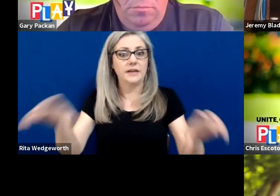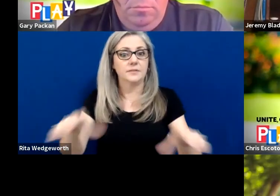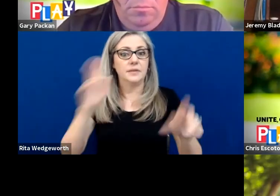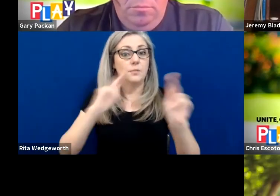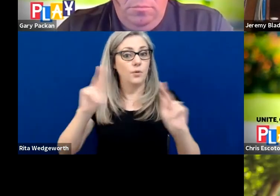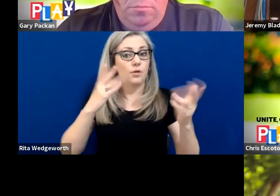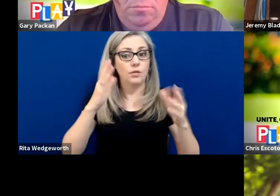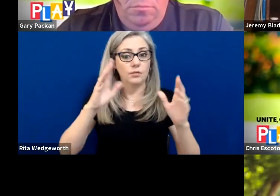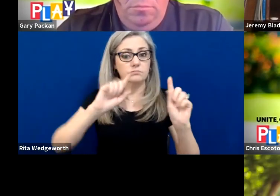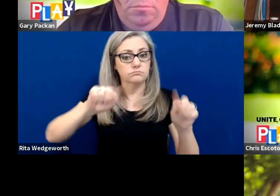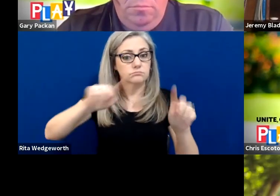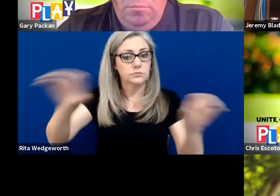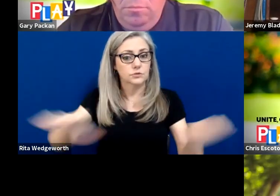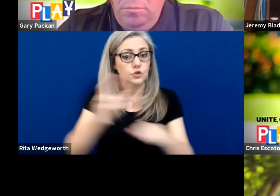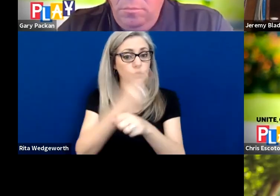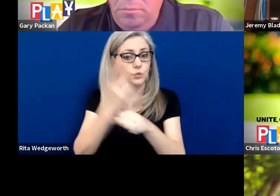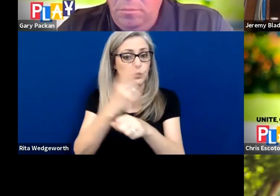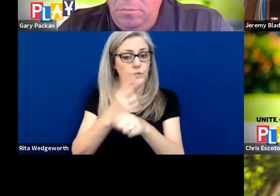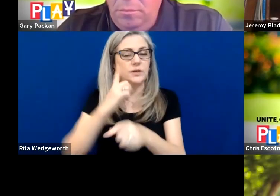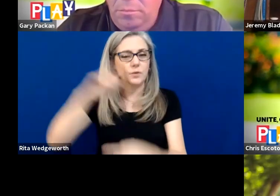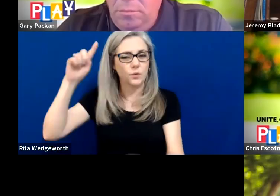So